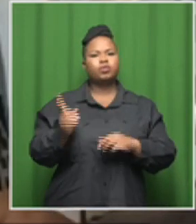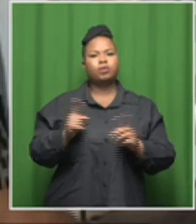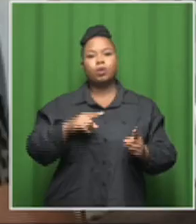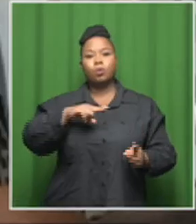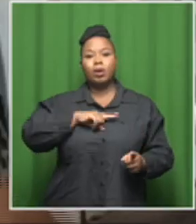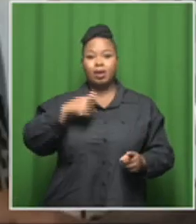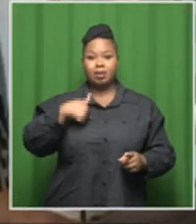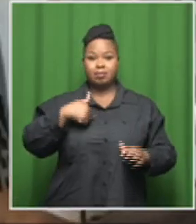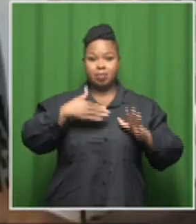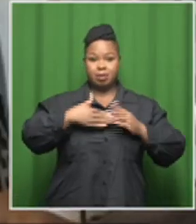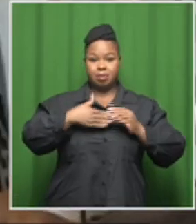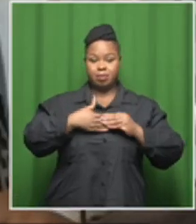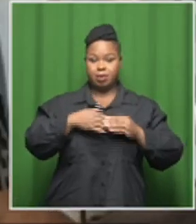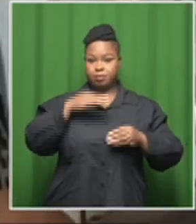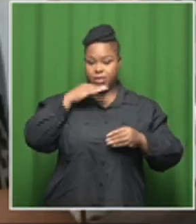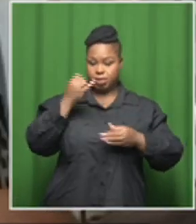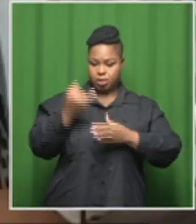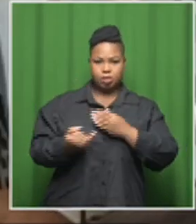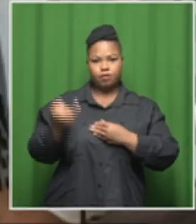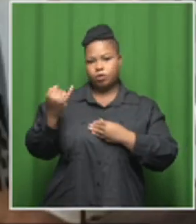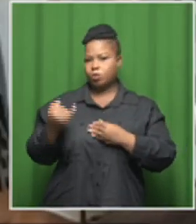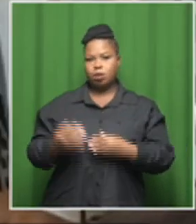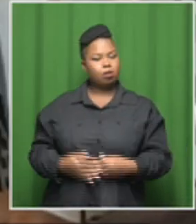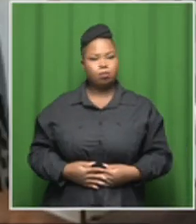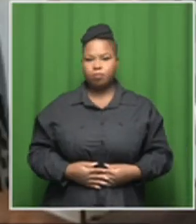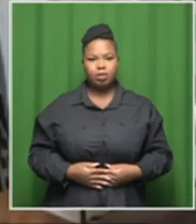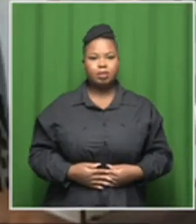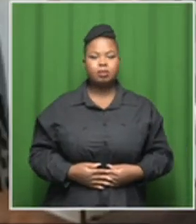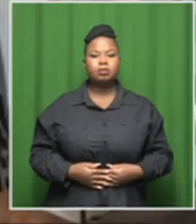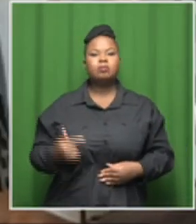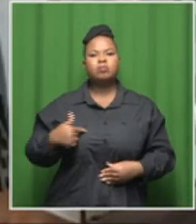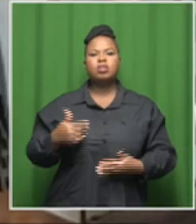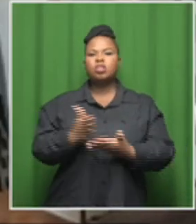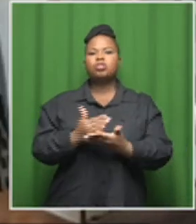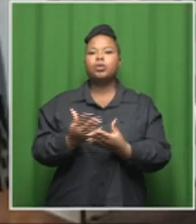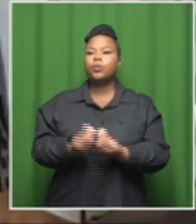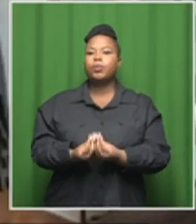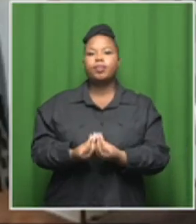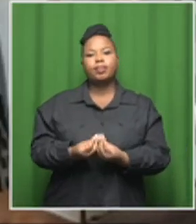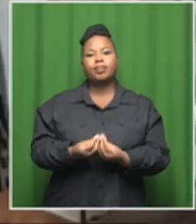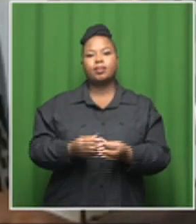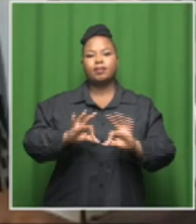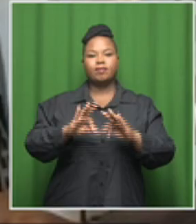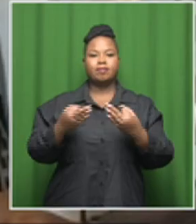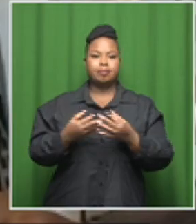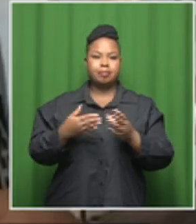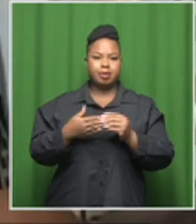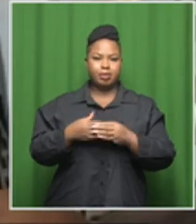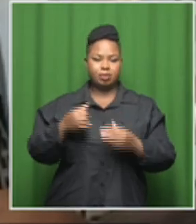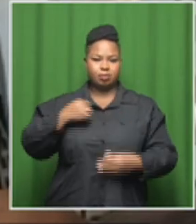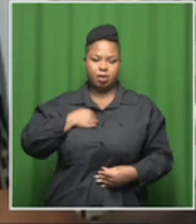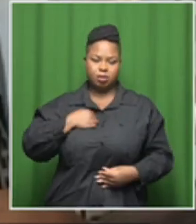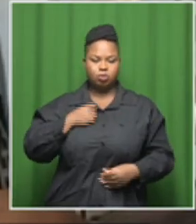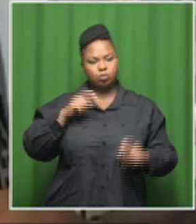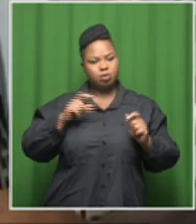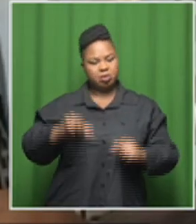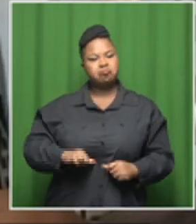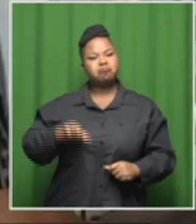of a Stokvel, it's not an individual thing. It's something that I share with my family members. So people take